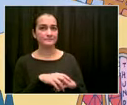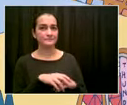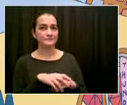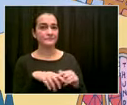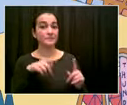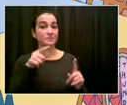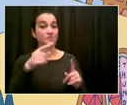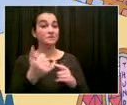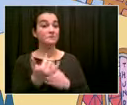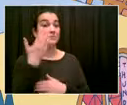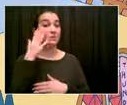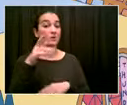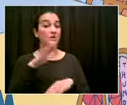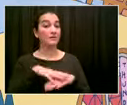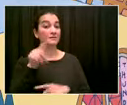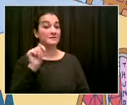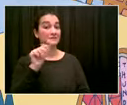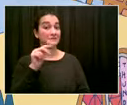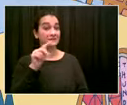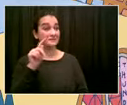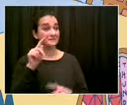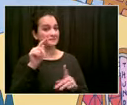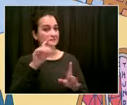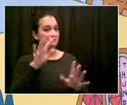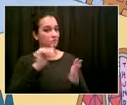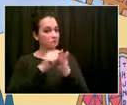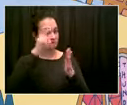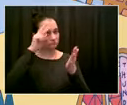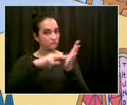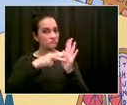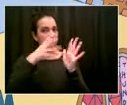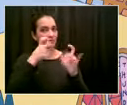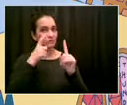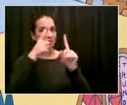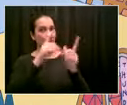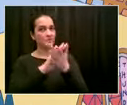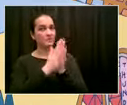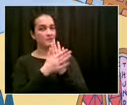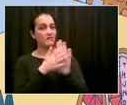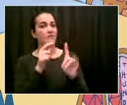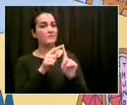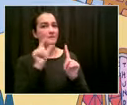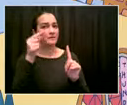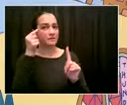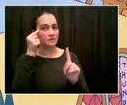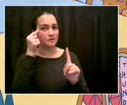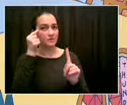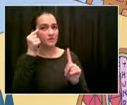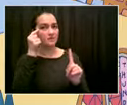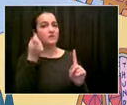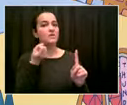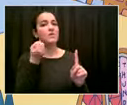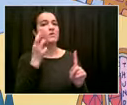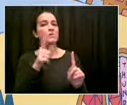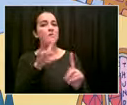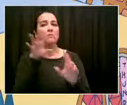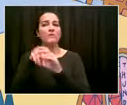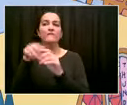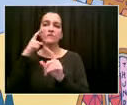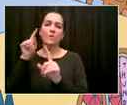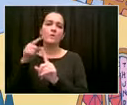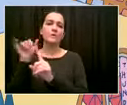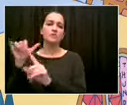MSNBC, appearance for MSNBC? To me, as you saw from the subject matter, it ranged across